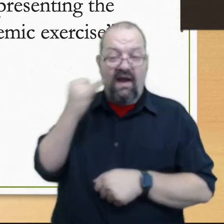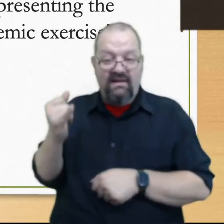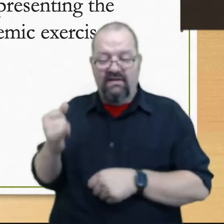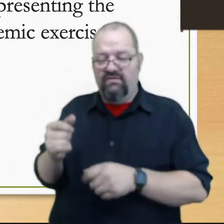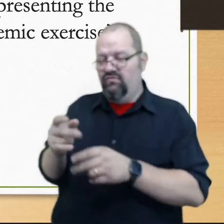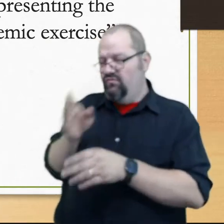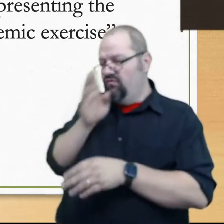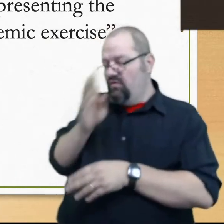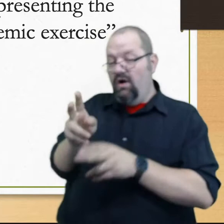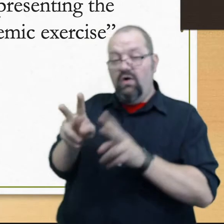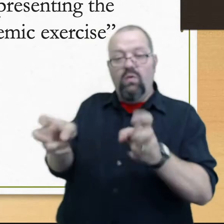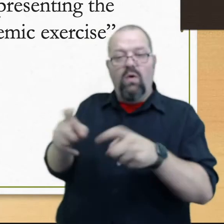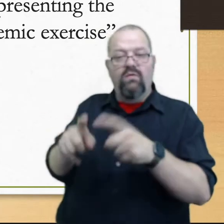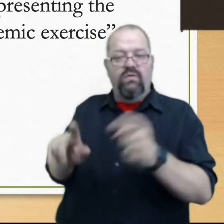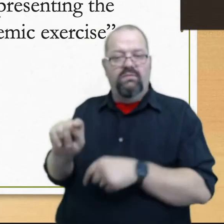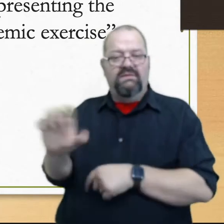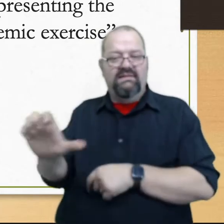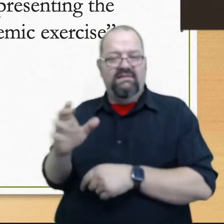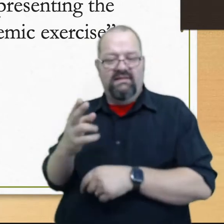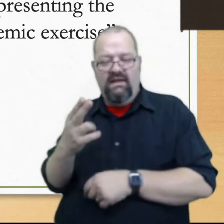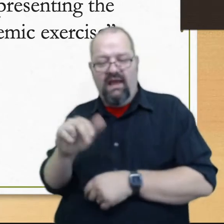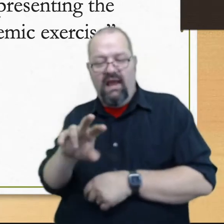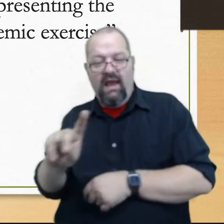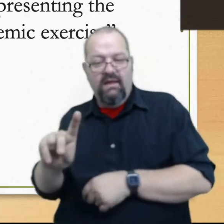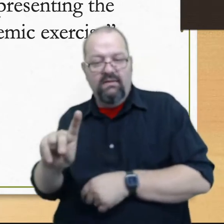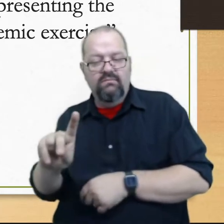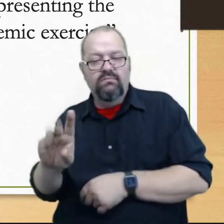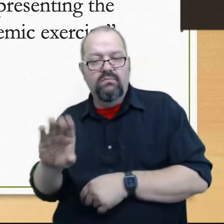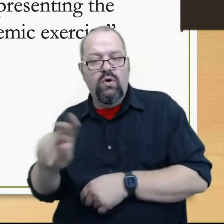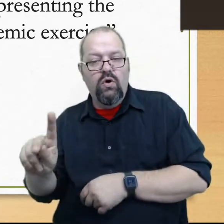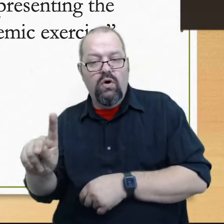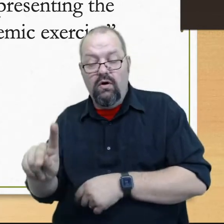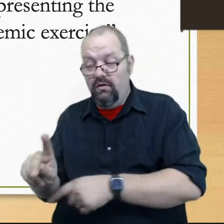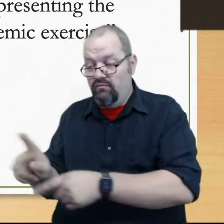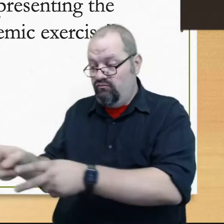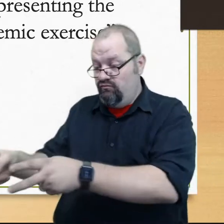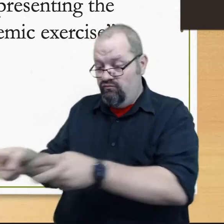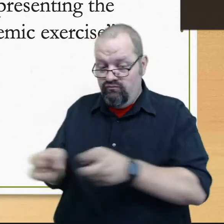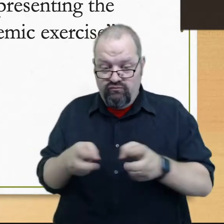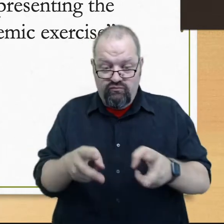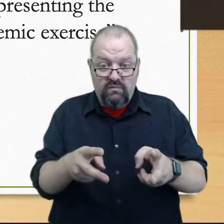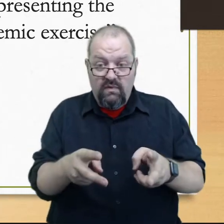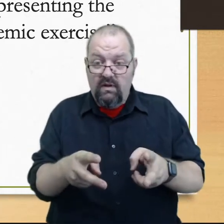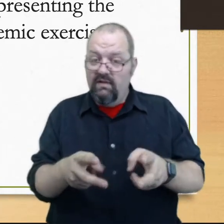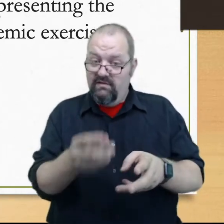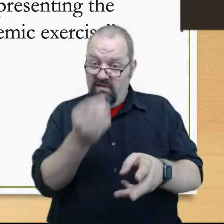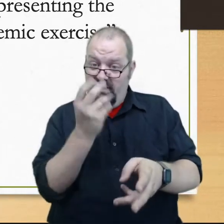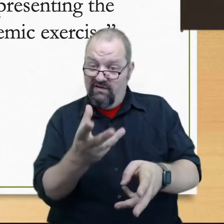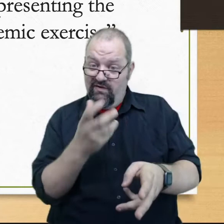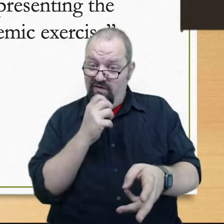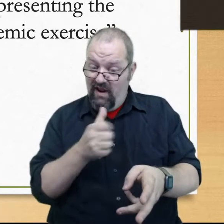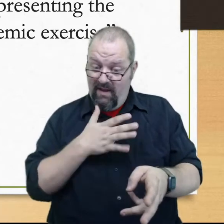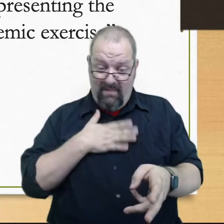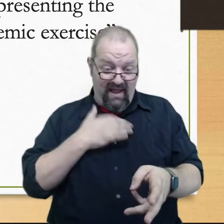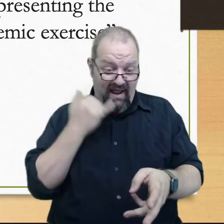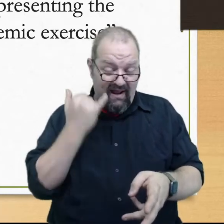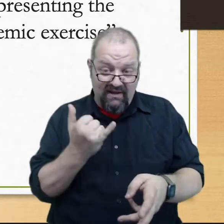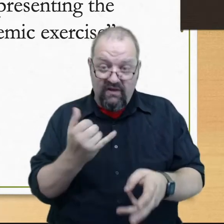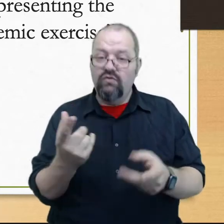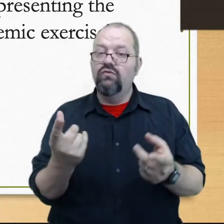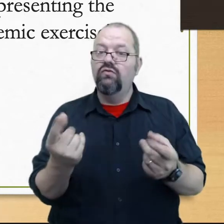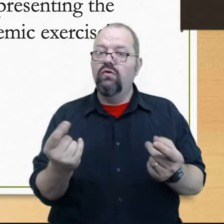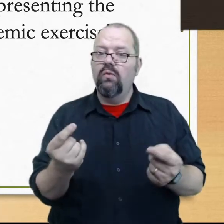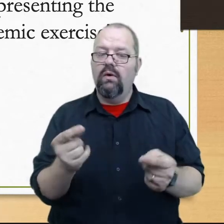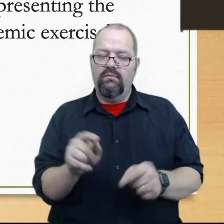from TCC's student handbook. To let you, the reader, know that it is not my idea, I've included an in-text citation